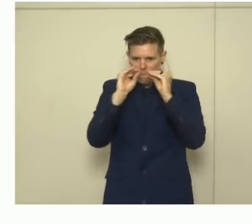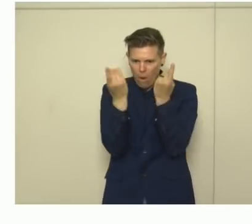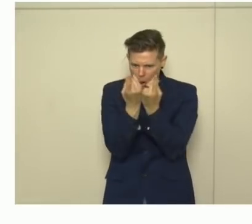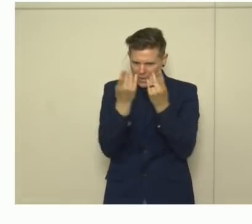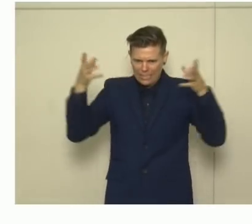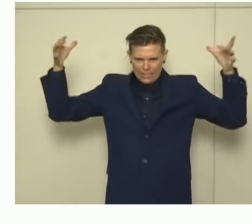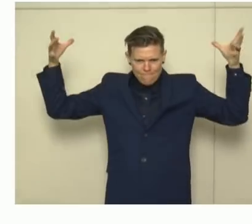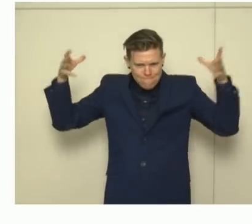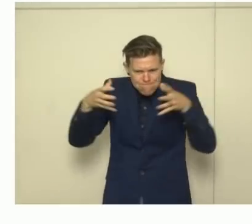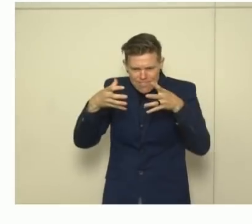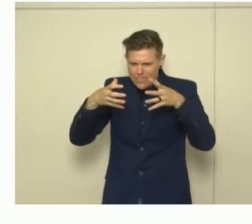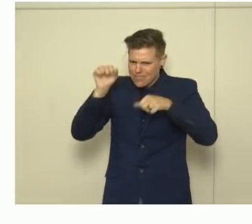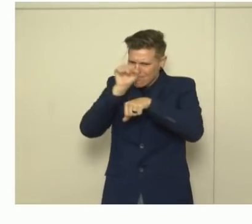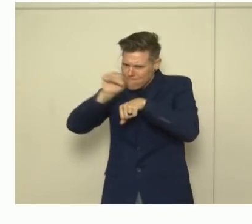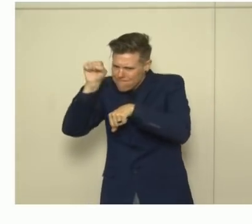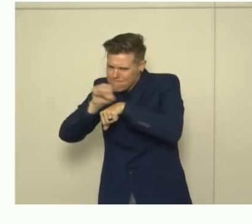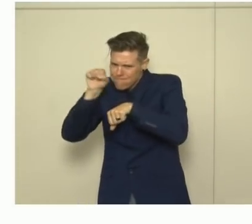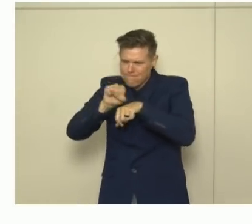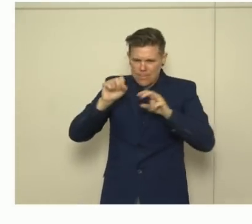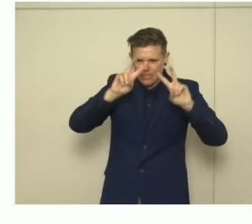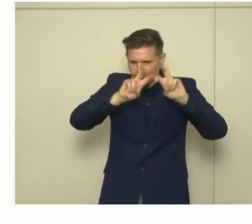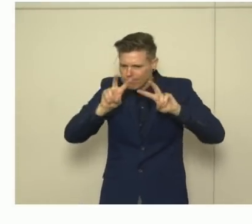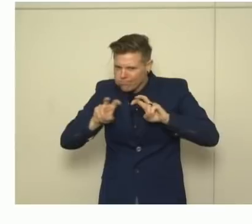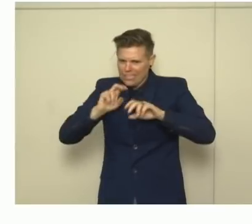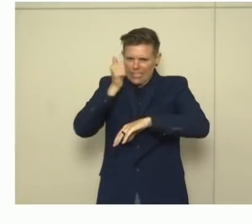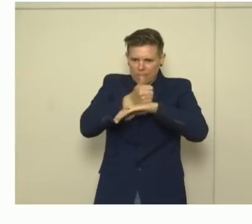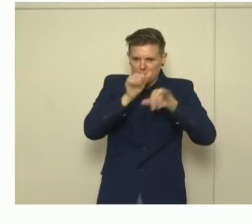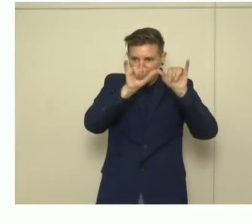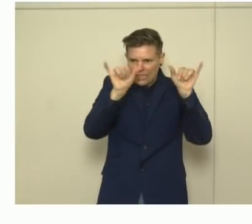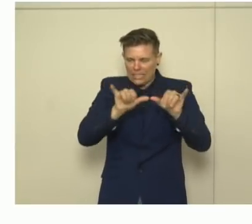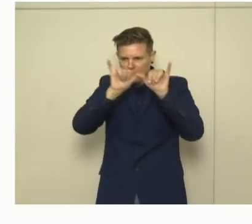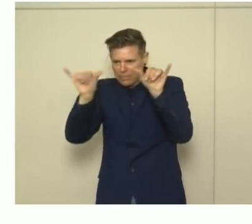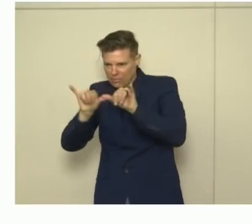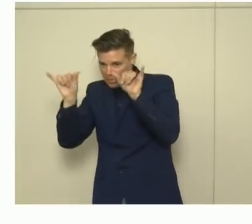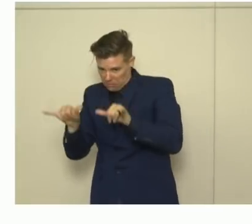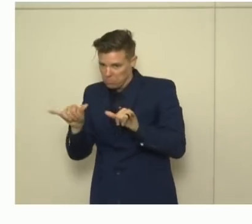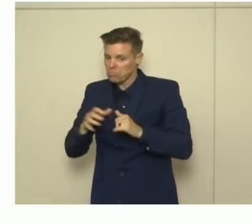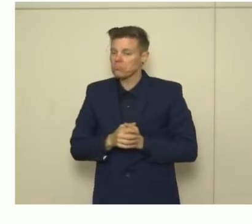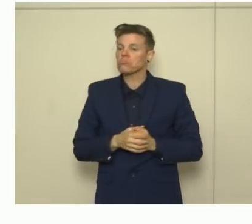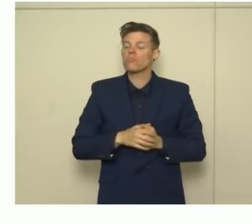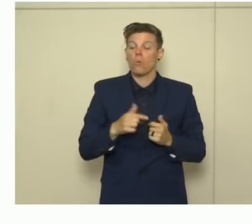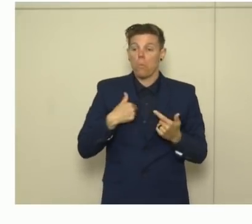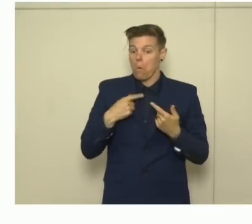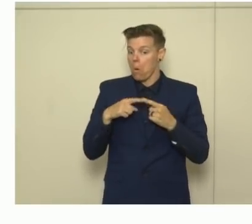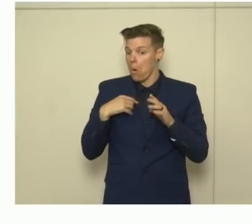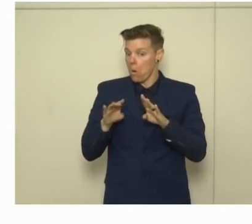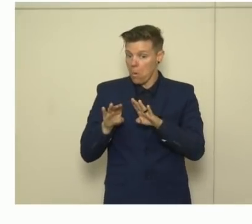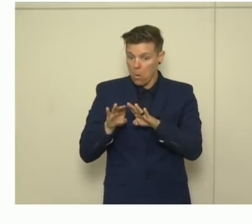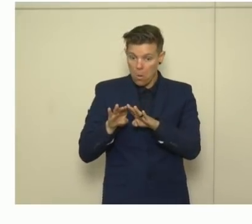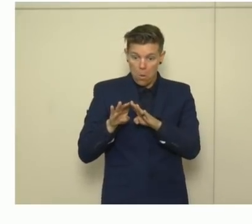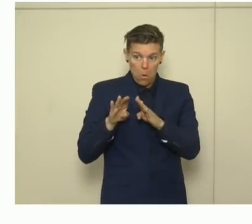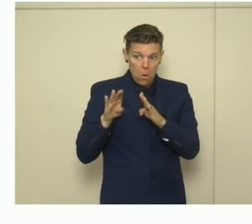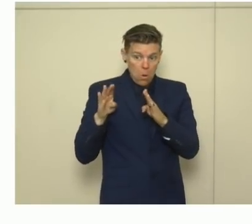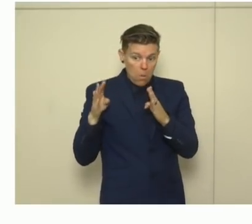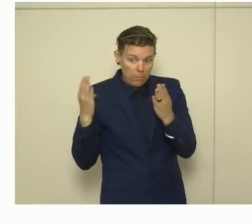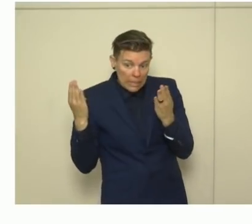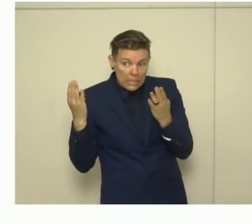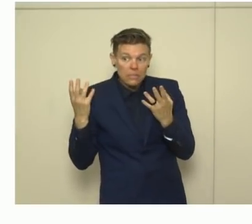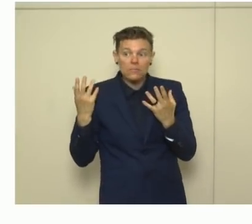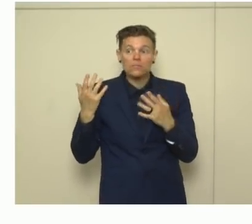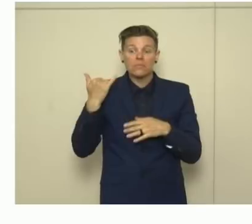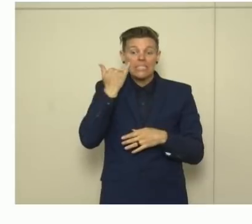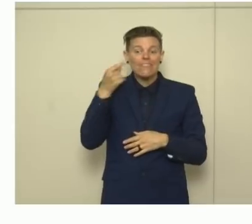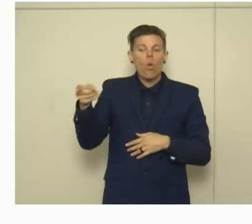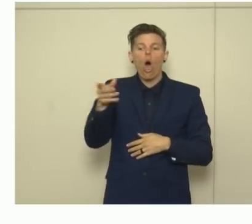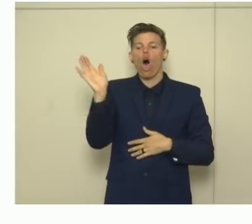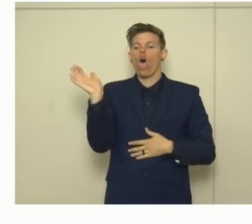moving schools back into remote learning if we're finding that the protocols are not being adhered to. And so the safety and health of every single student